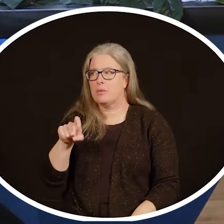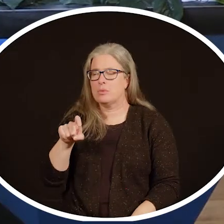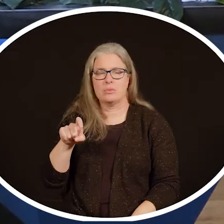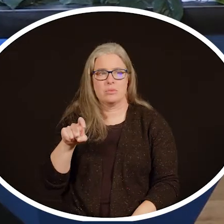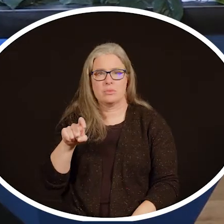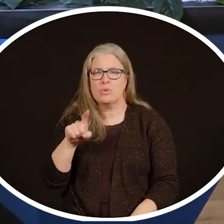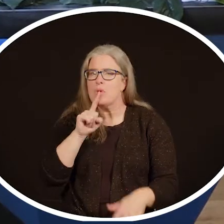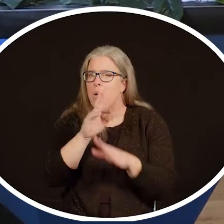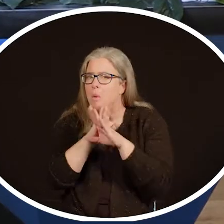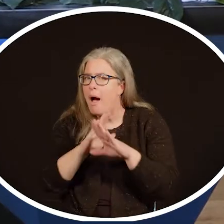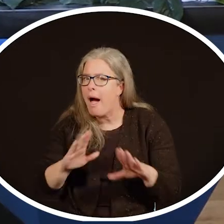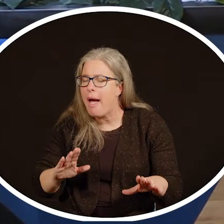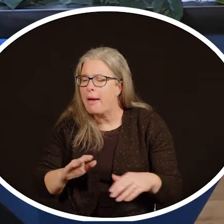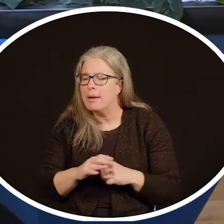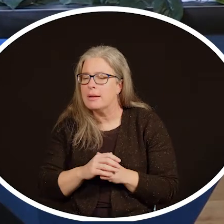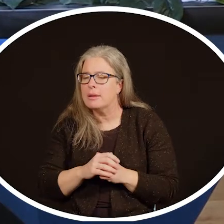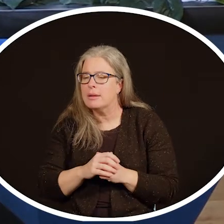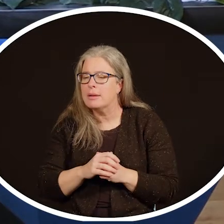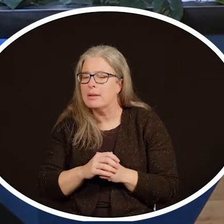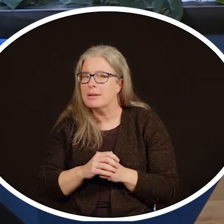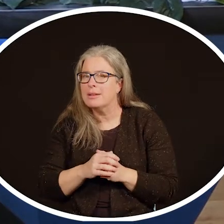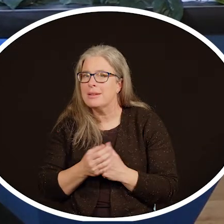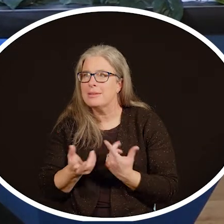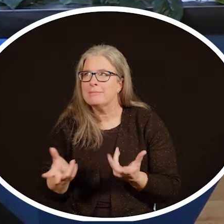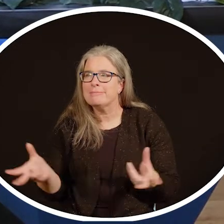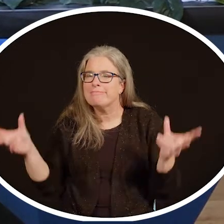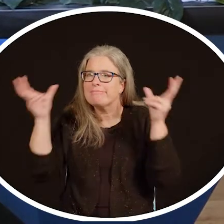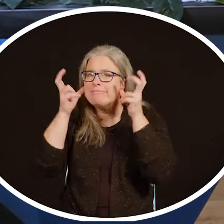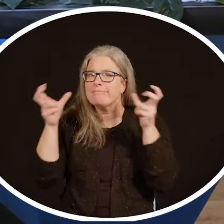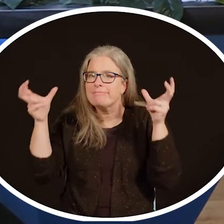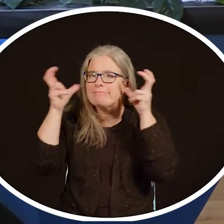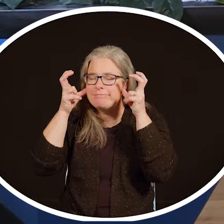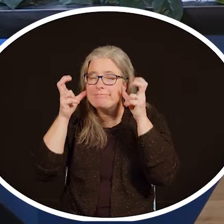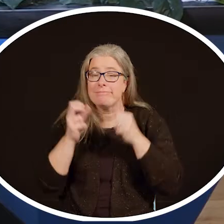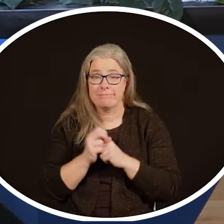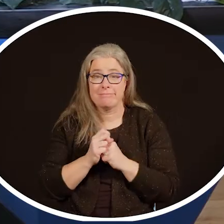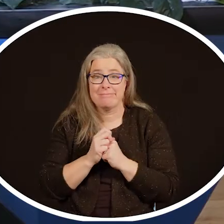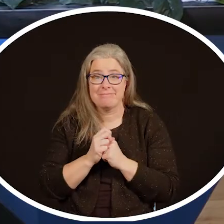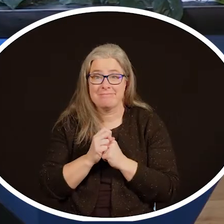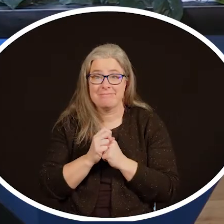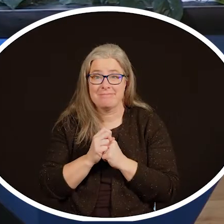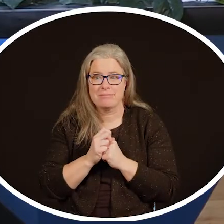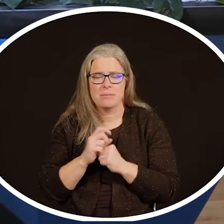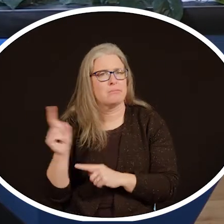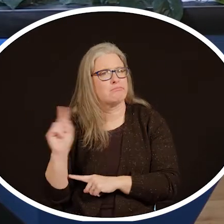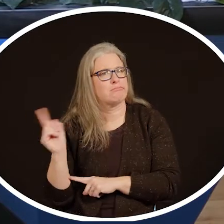be real quiet and put on our listening ears.